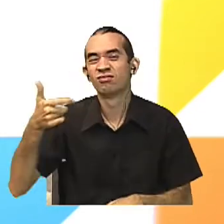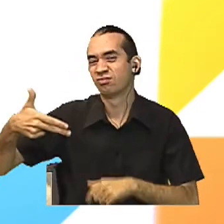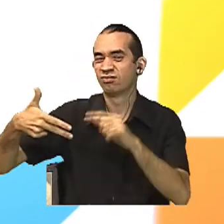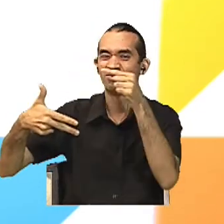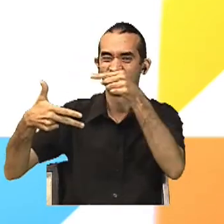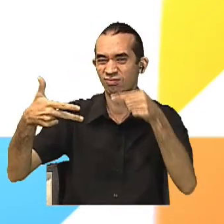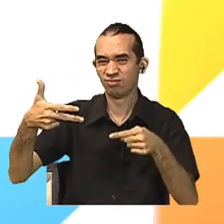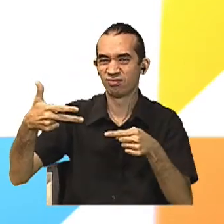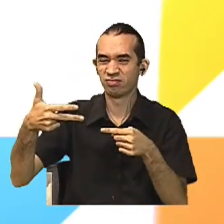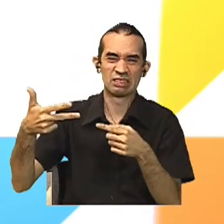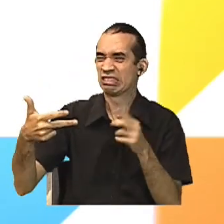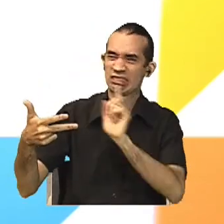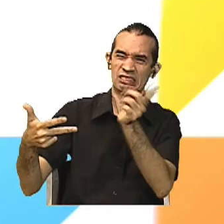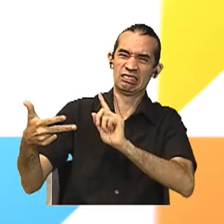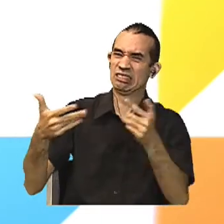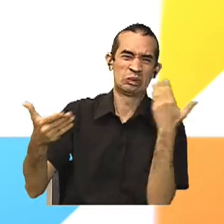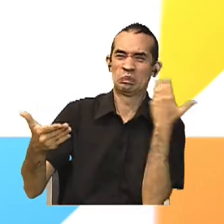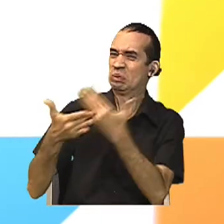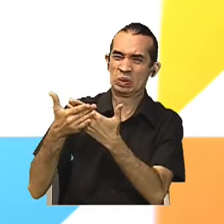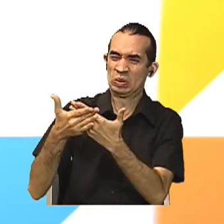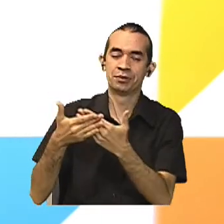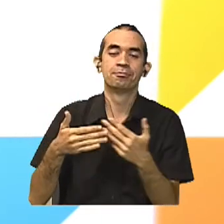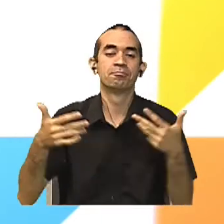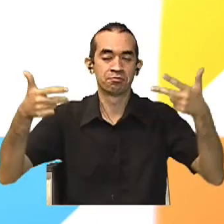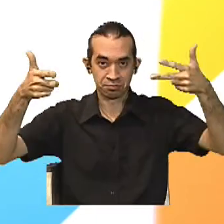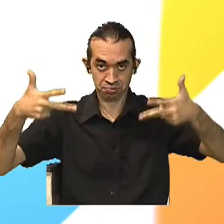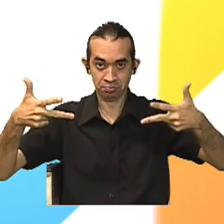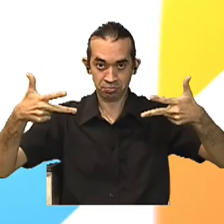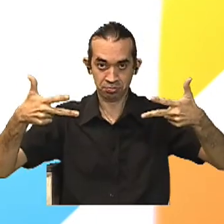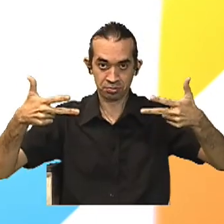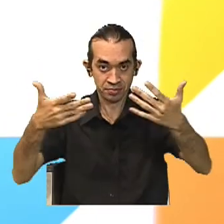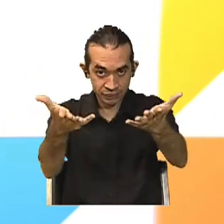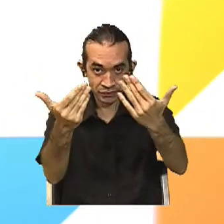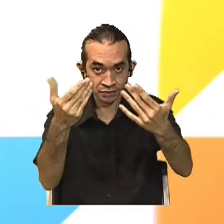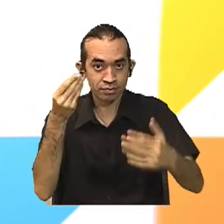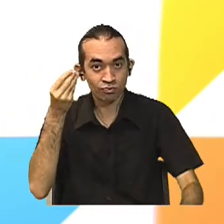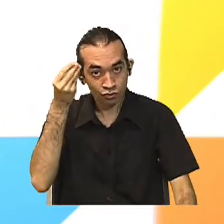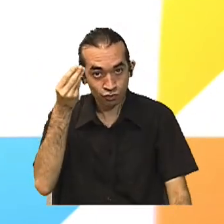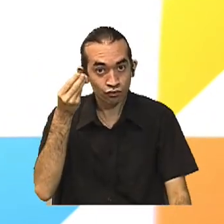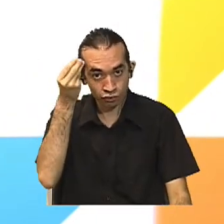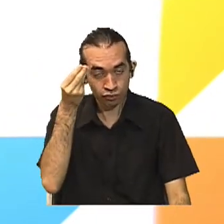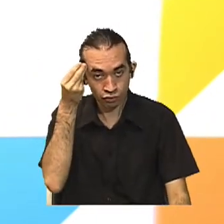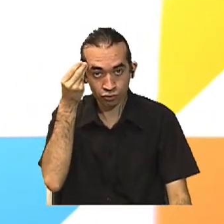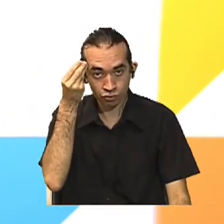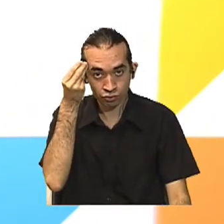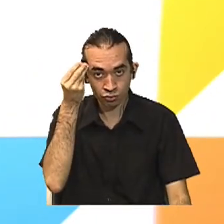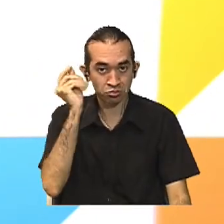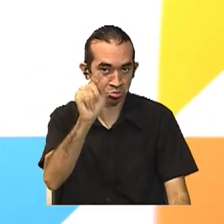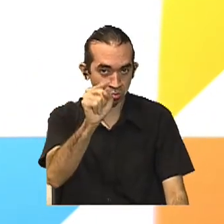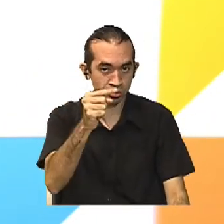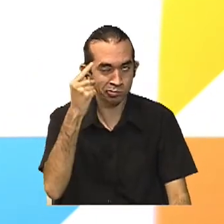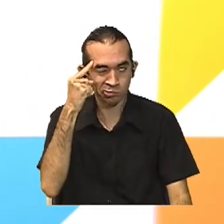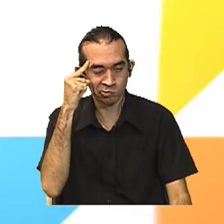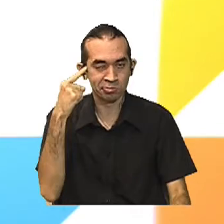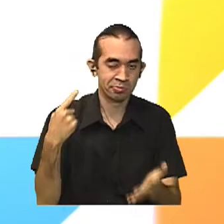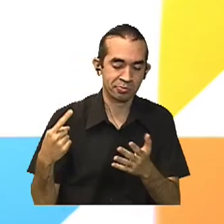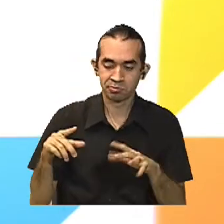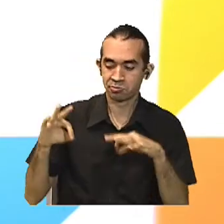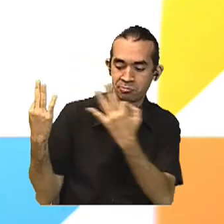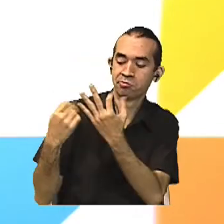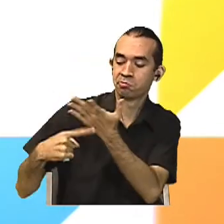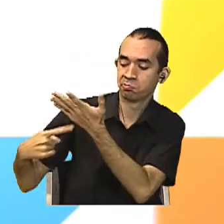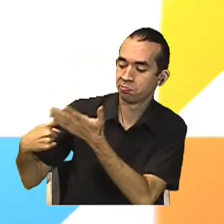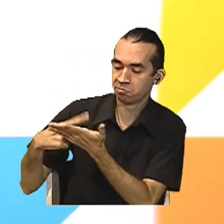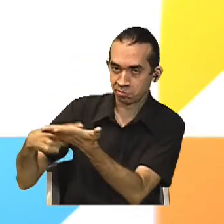reasons why not. Okay? So please think and discuss that with